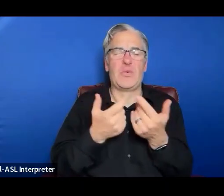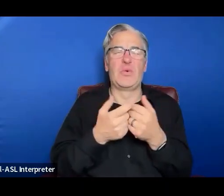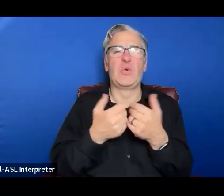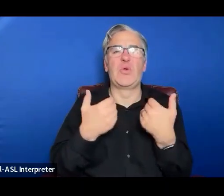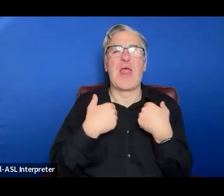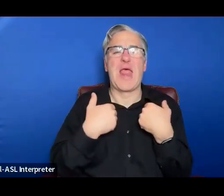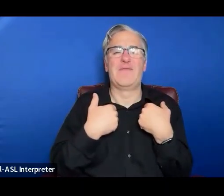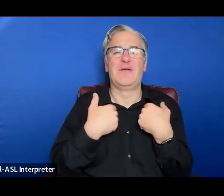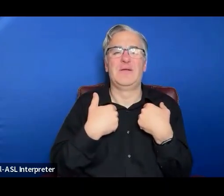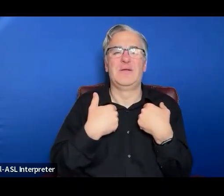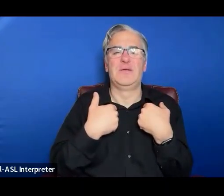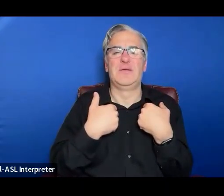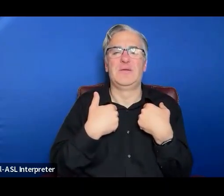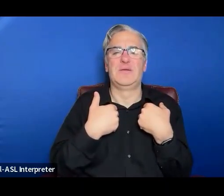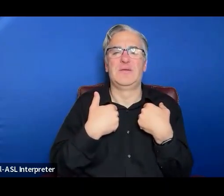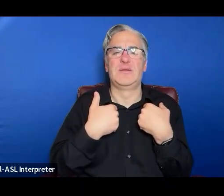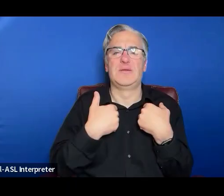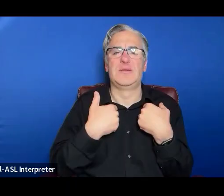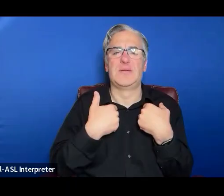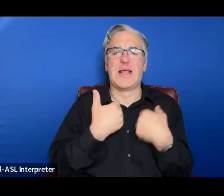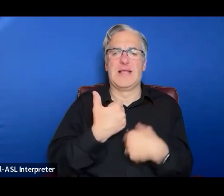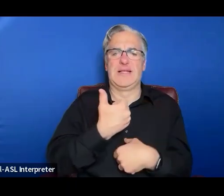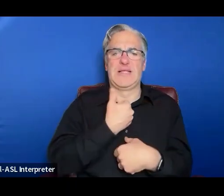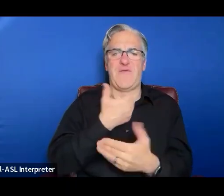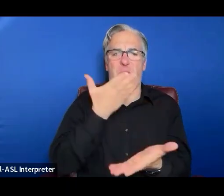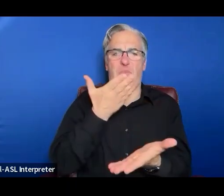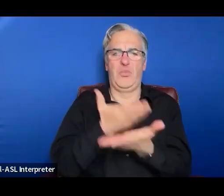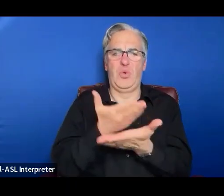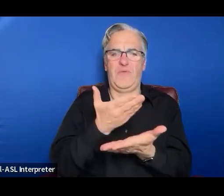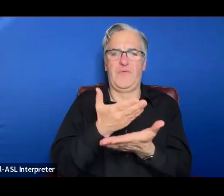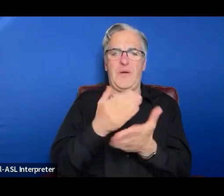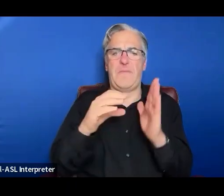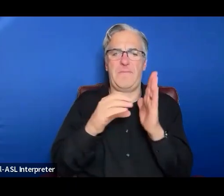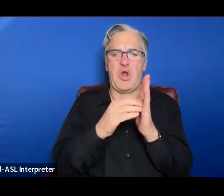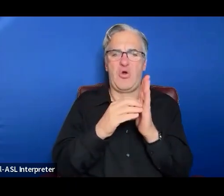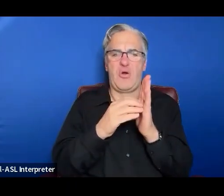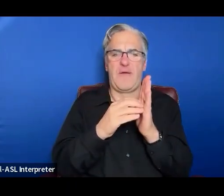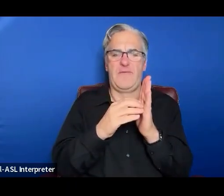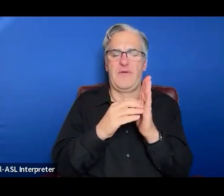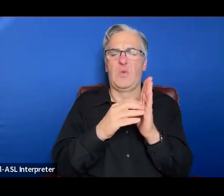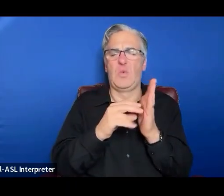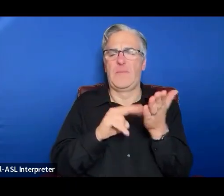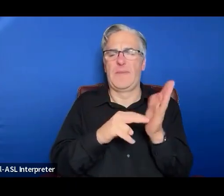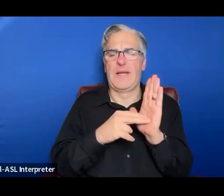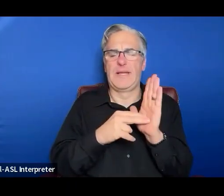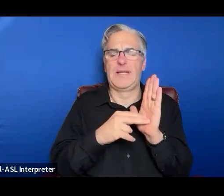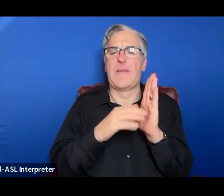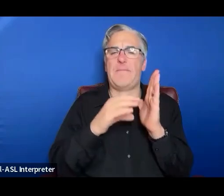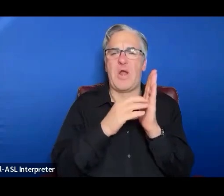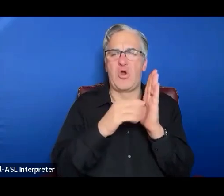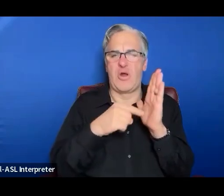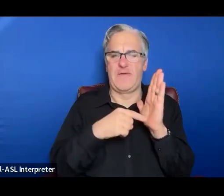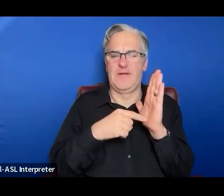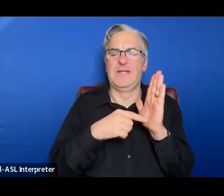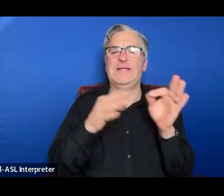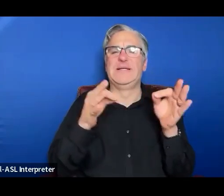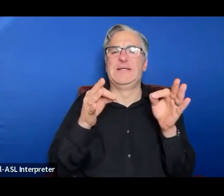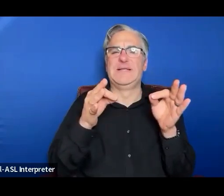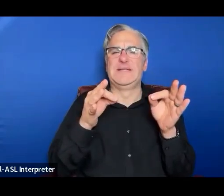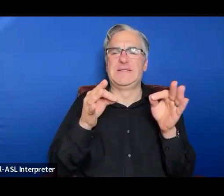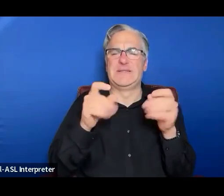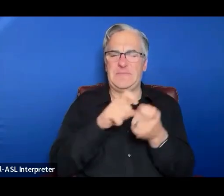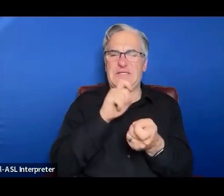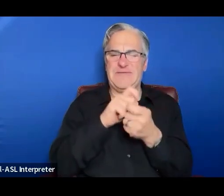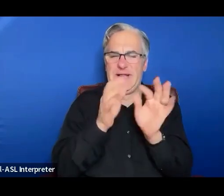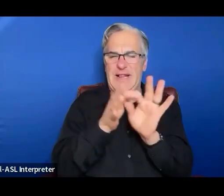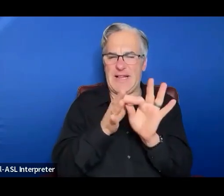called the self-proved paragraph, which basically is a paragraph of specific language